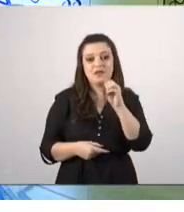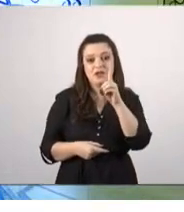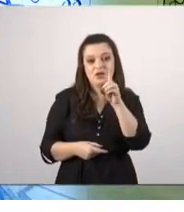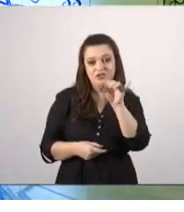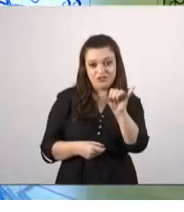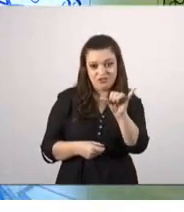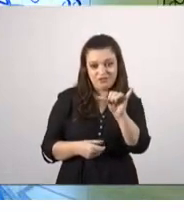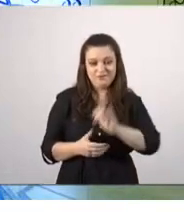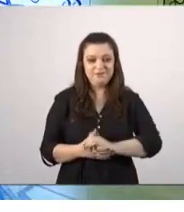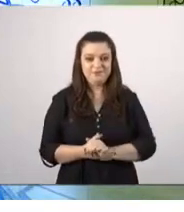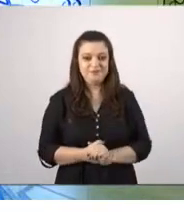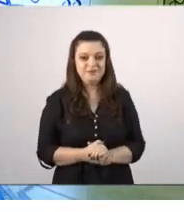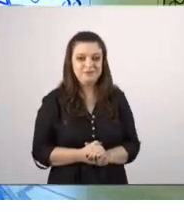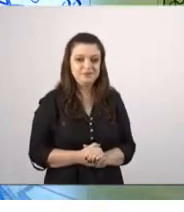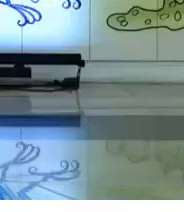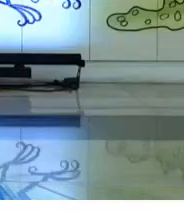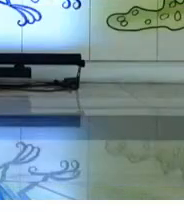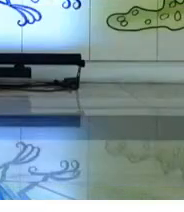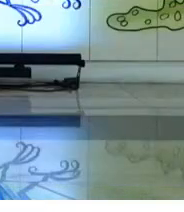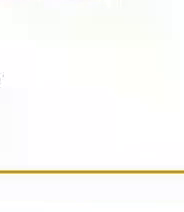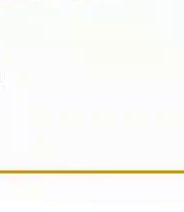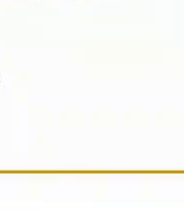Tankersley.